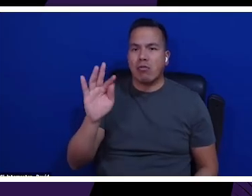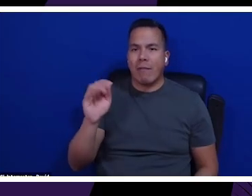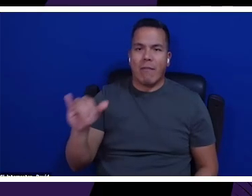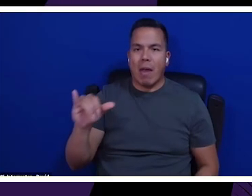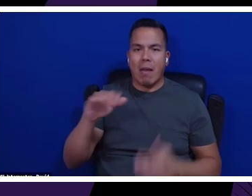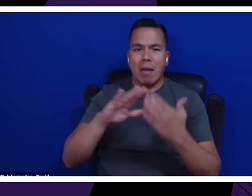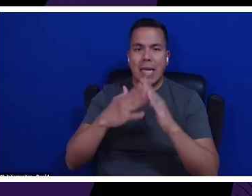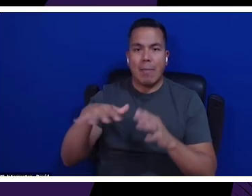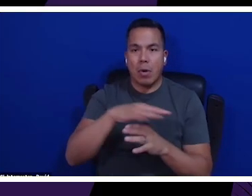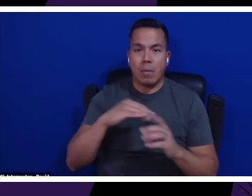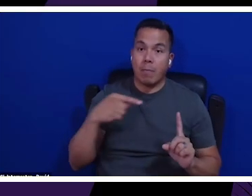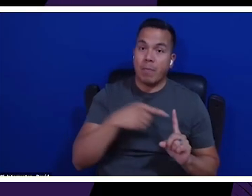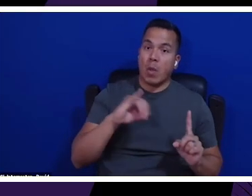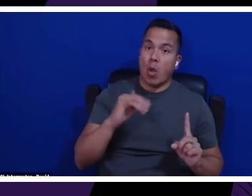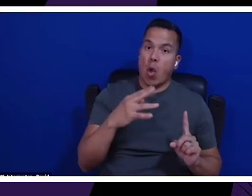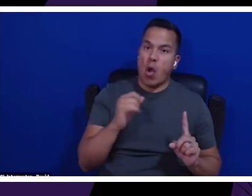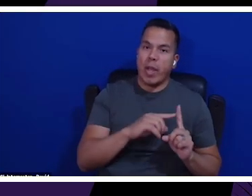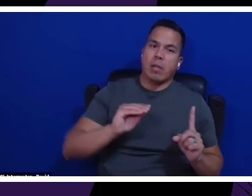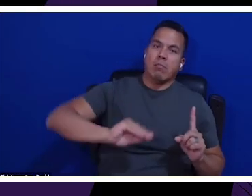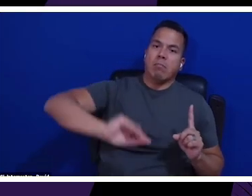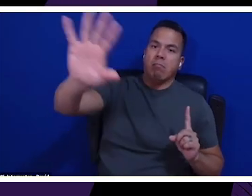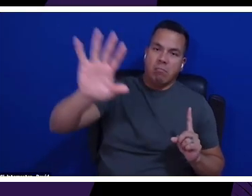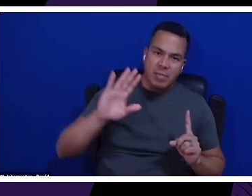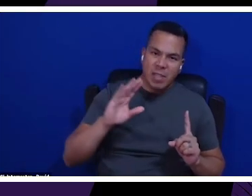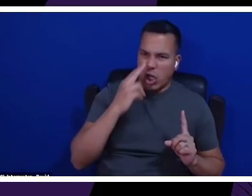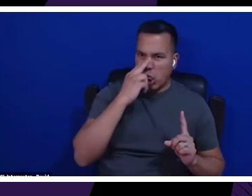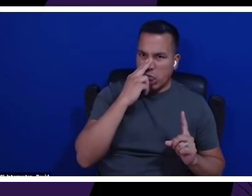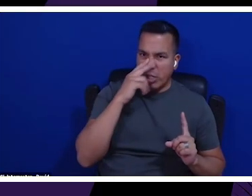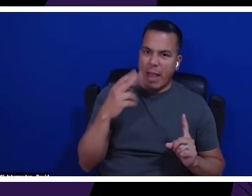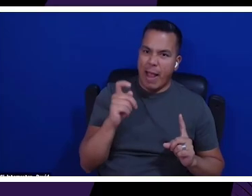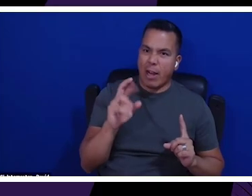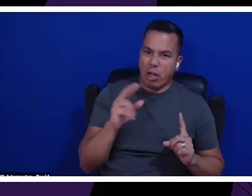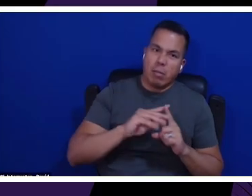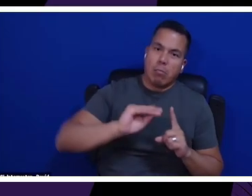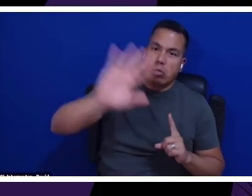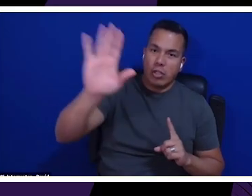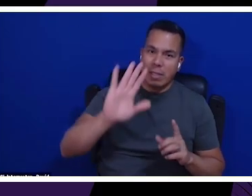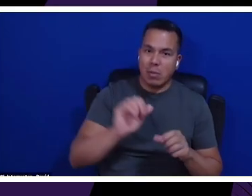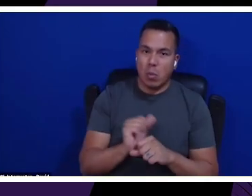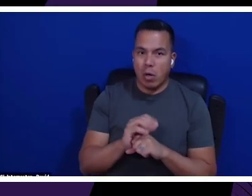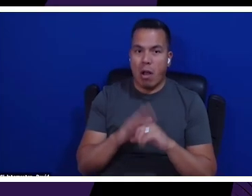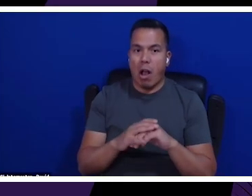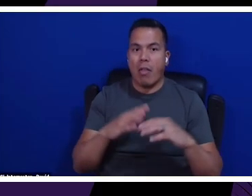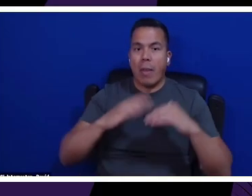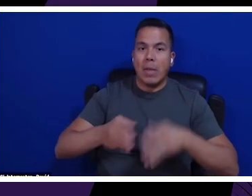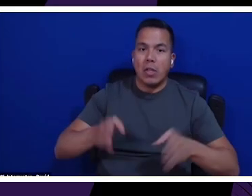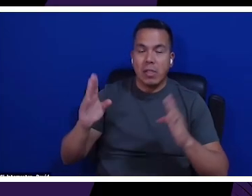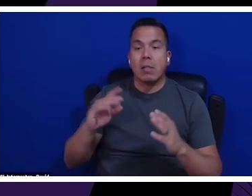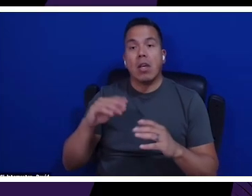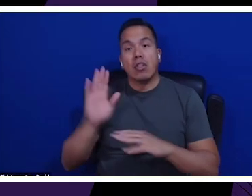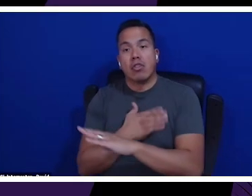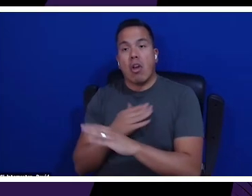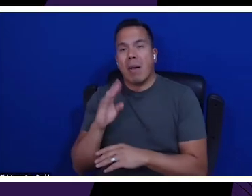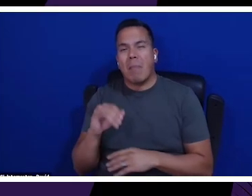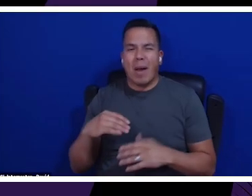a nerdy hacker, projecting his artwork on the neighboring neighborhood buildings. Then, a song is performed by a young rapper from the community, where